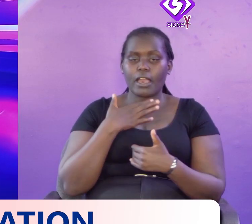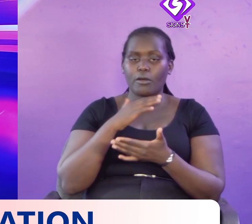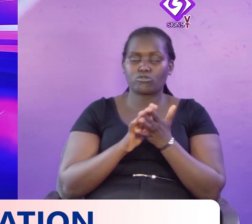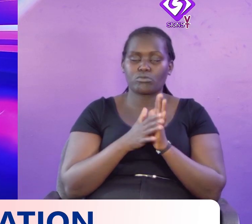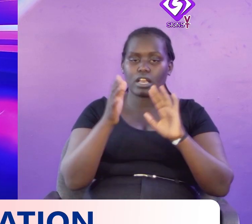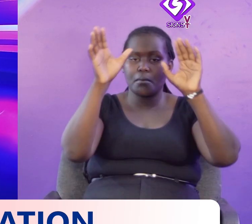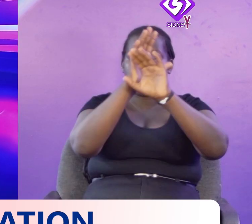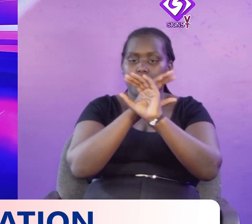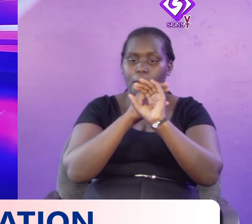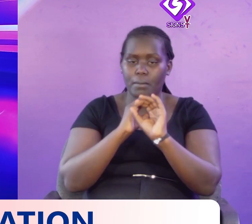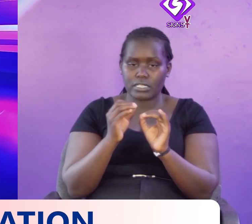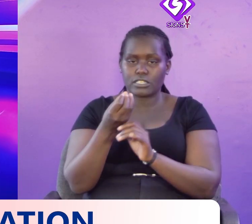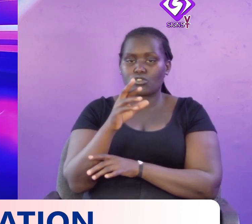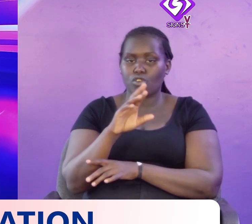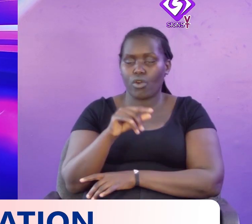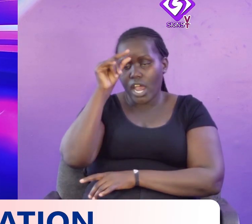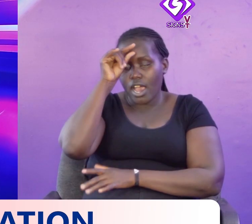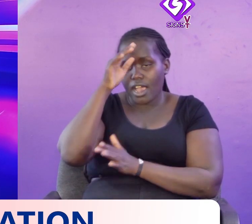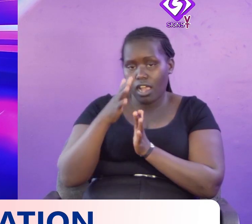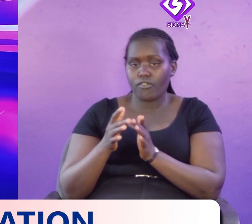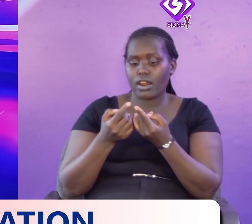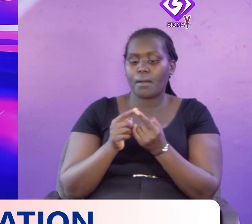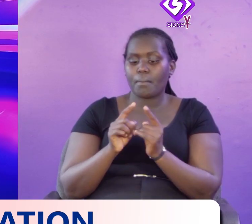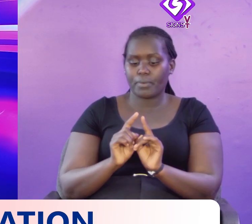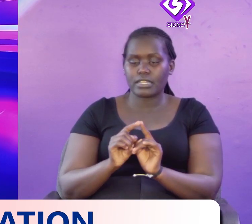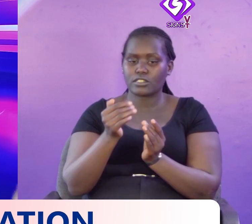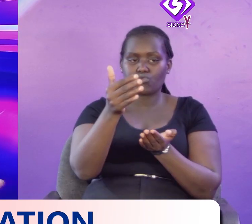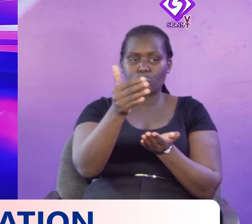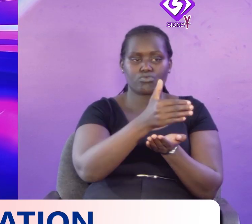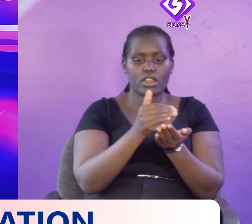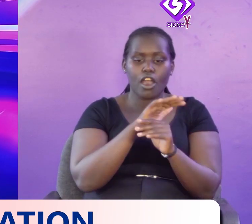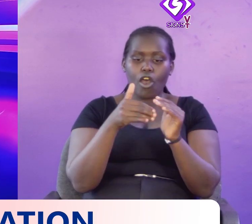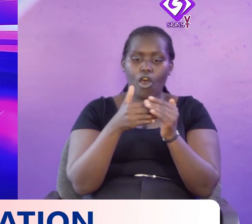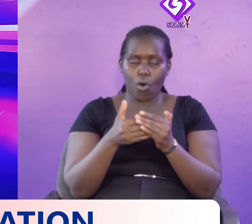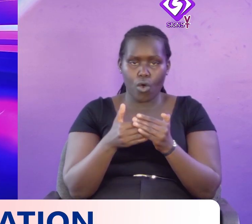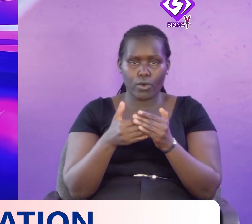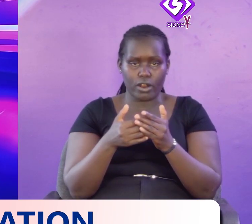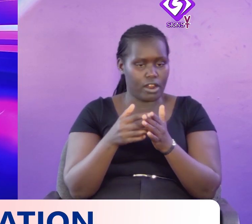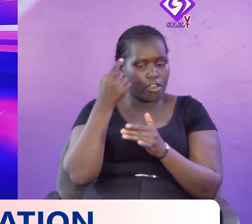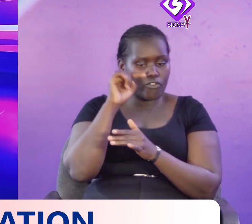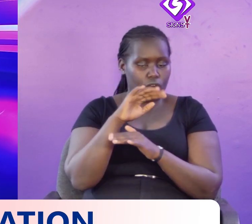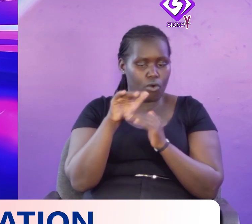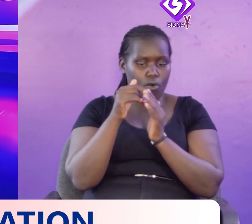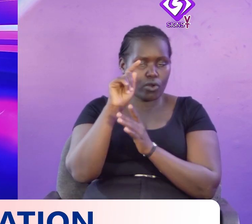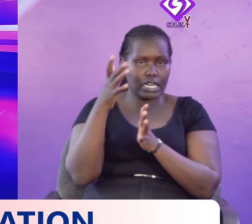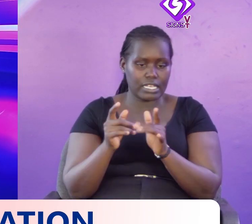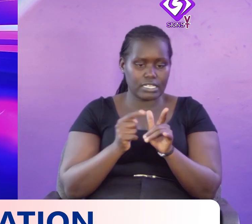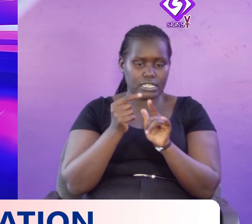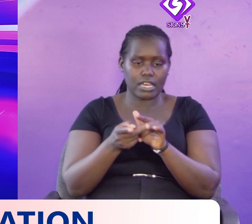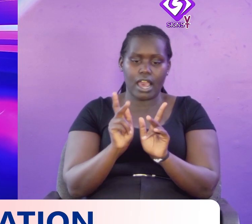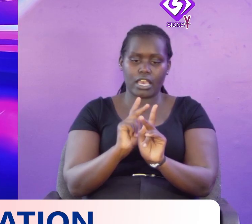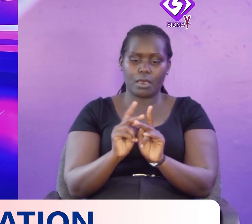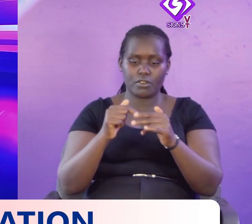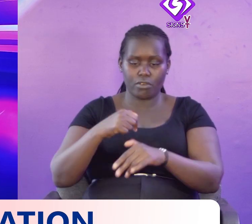president ama ninataka nikue governor. Right. My work is to gather everything that belongs to all Kenyans. Nijiweke.